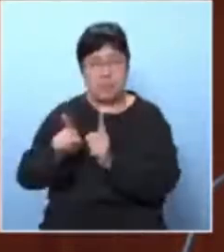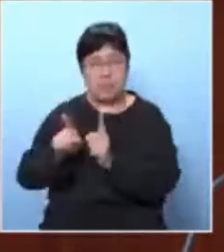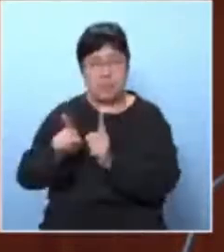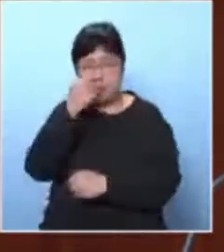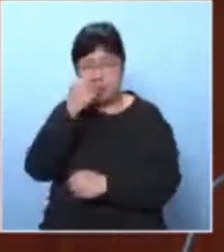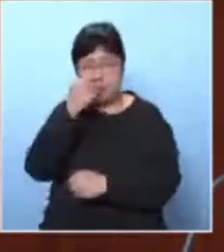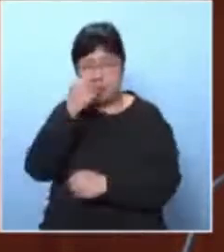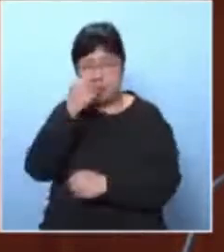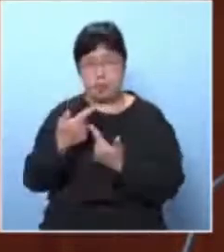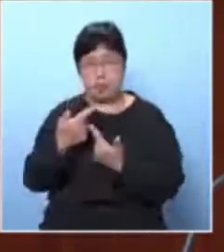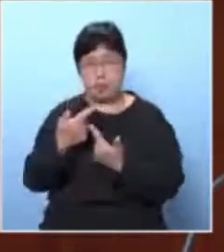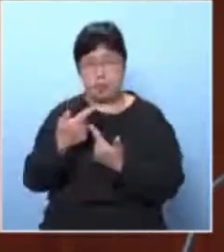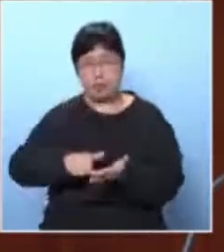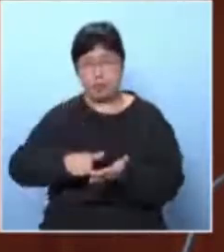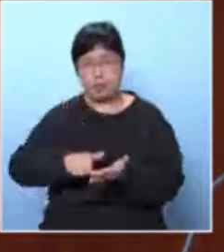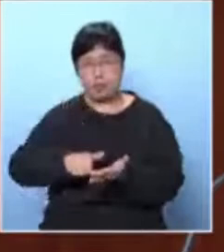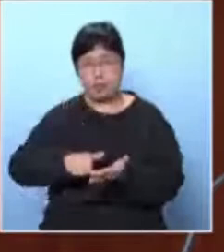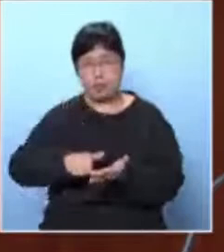permanent resident.